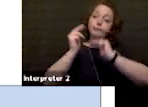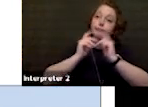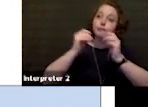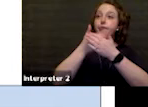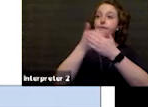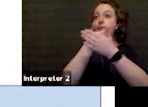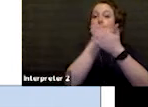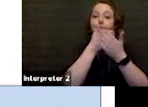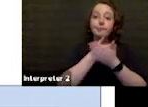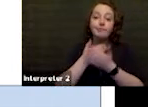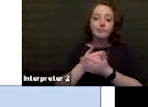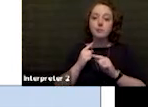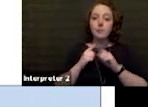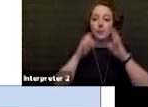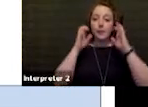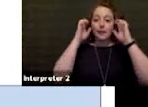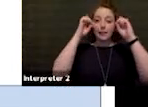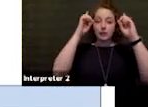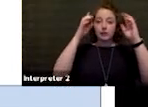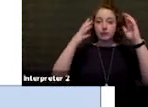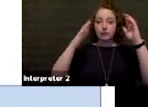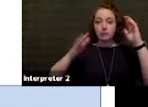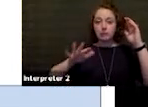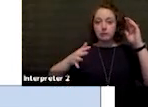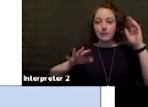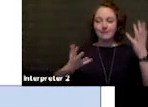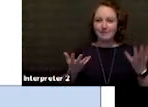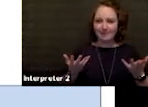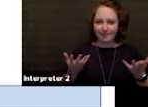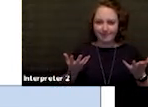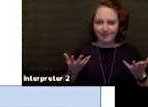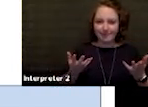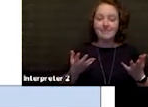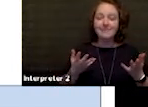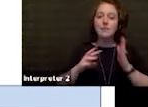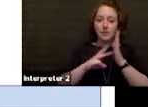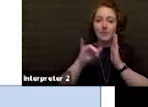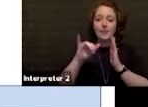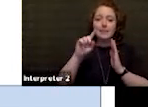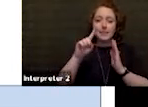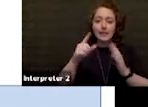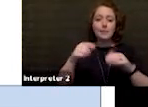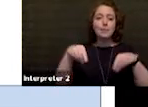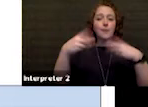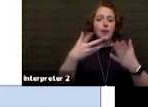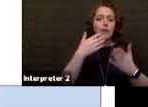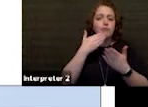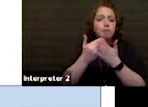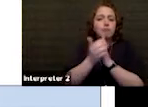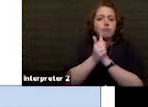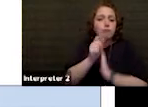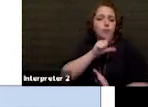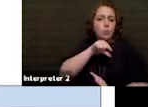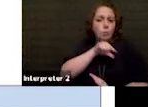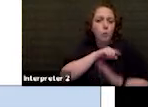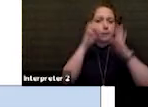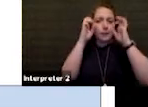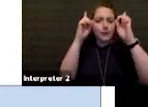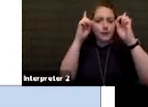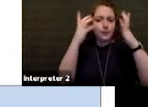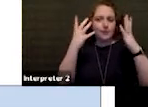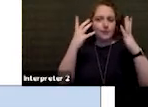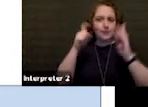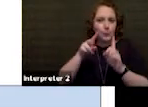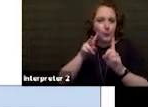the quality education that Waco ISD does deliver, we want to think critically about that. Another item I just